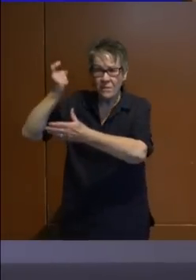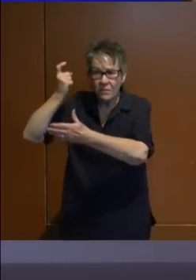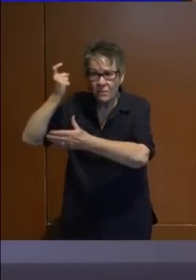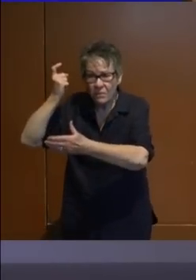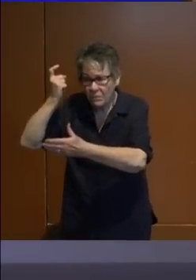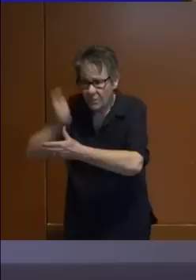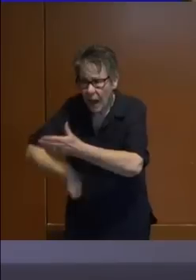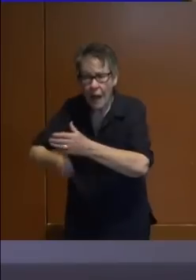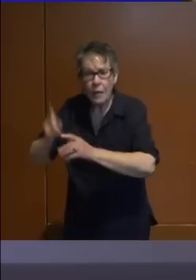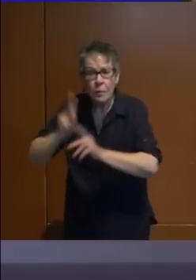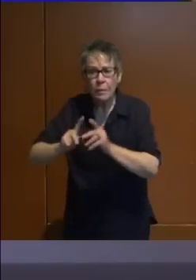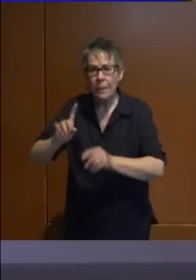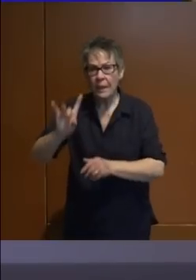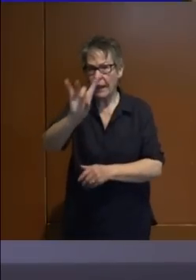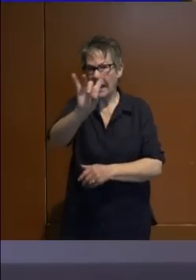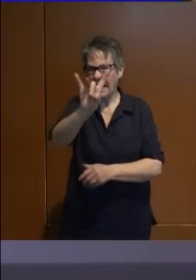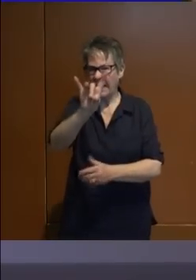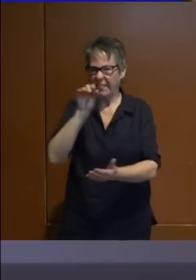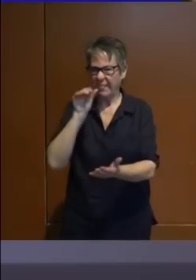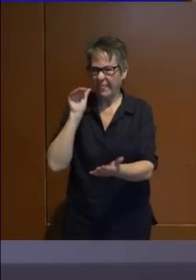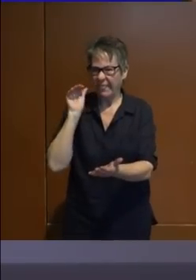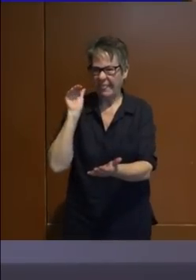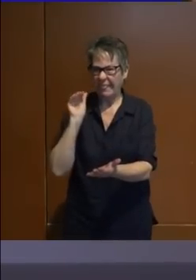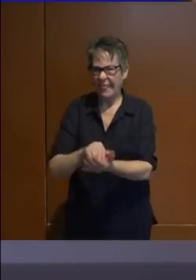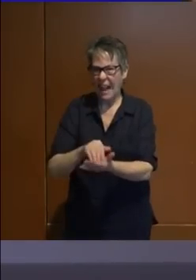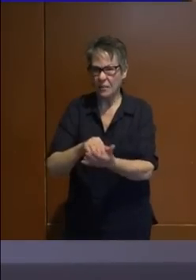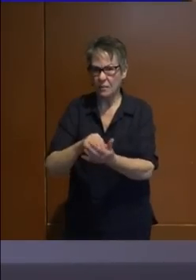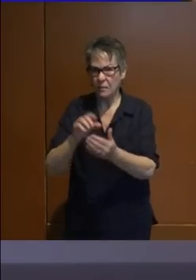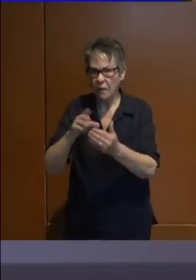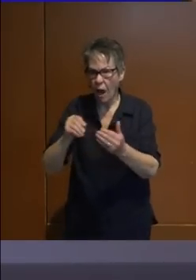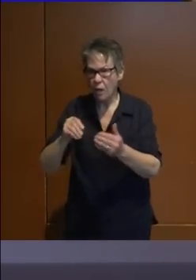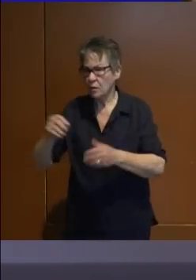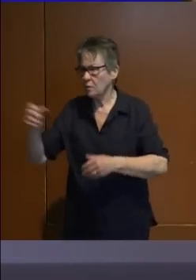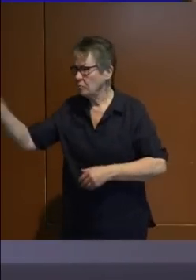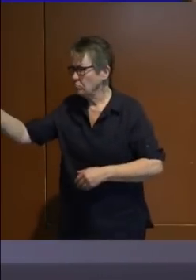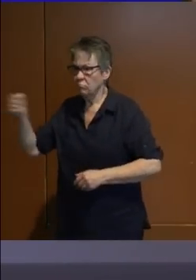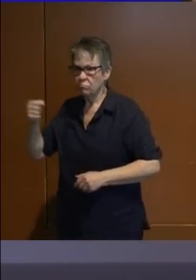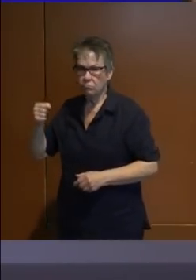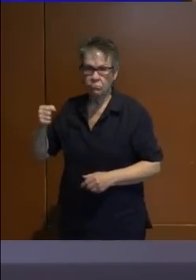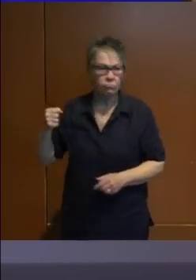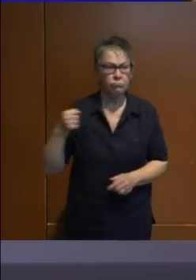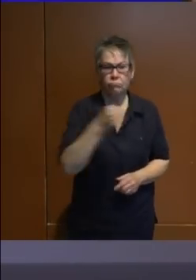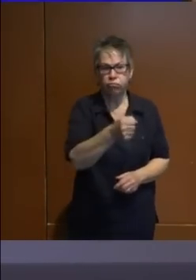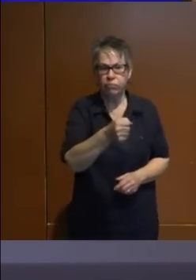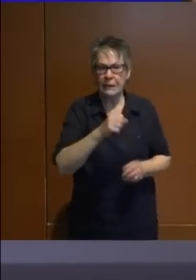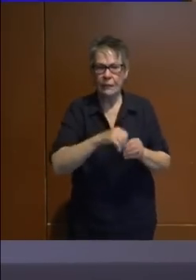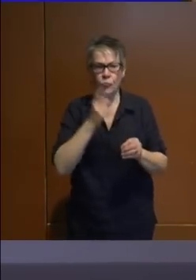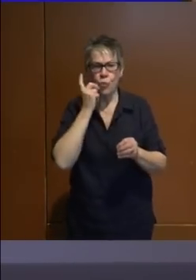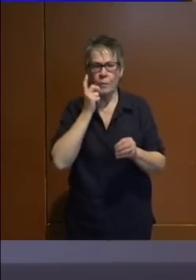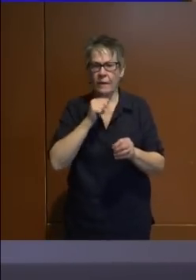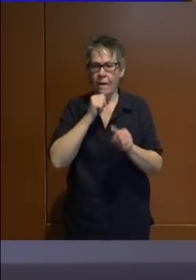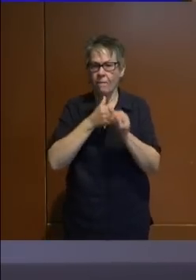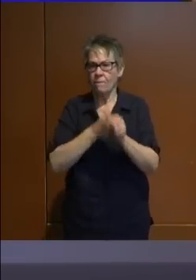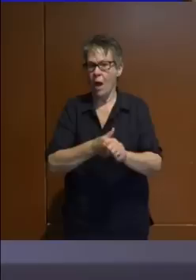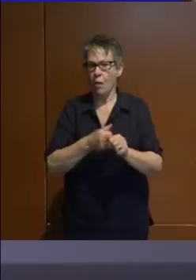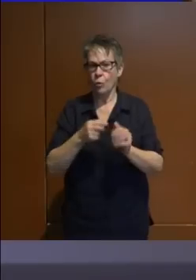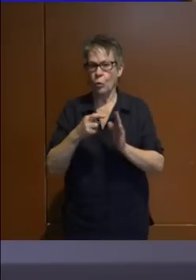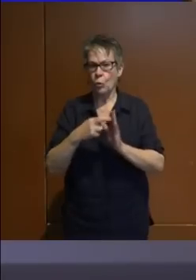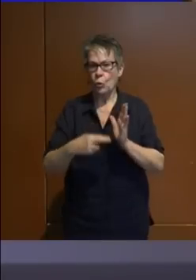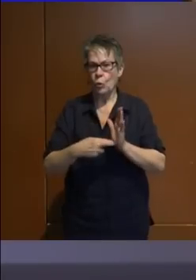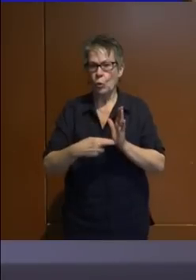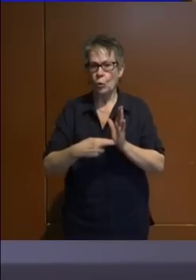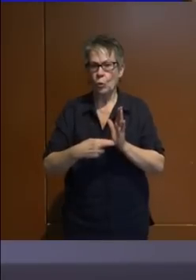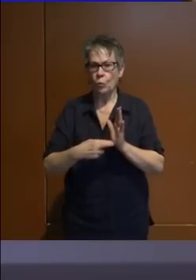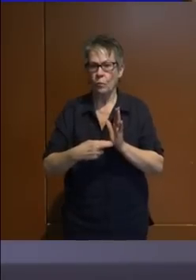stay home, or they put them in dormitories. Has there been any discussion realistically about how to get tougher if people